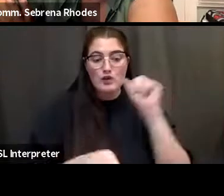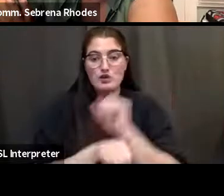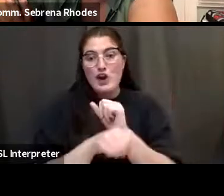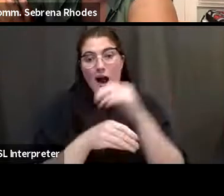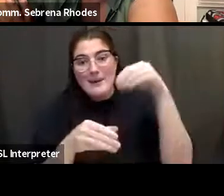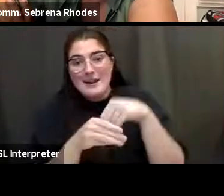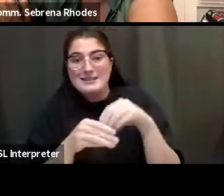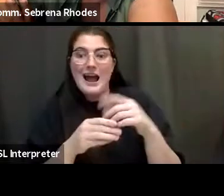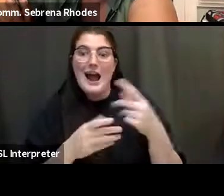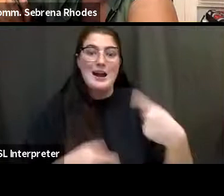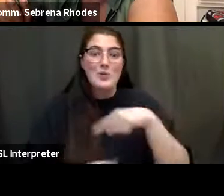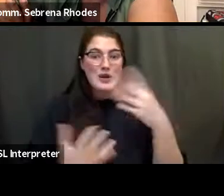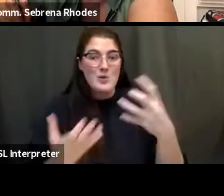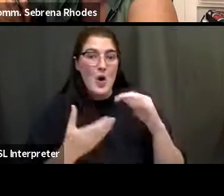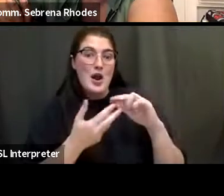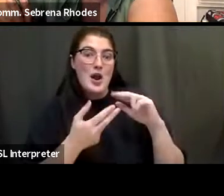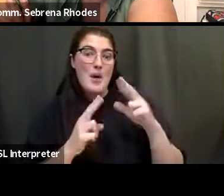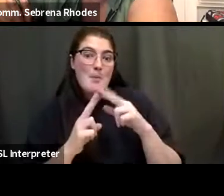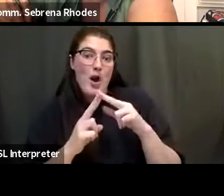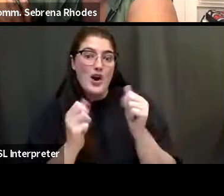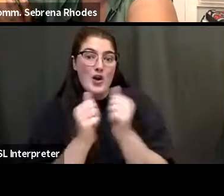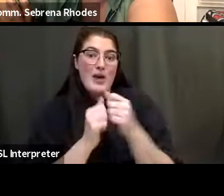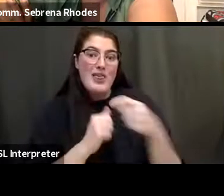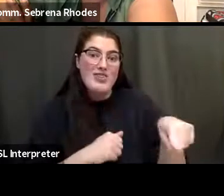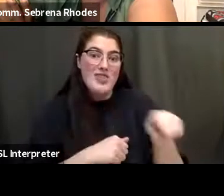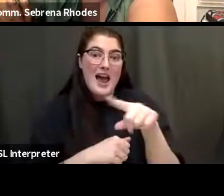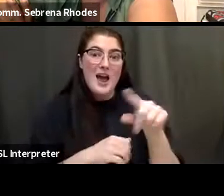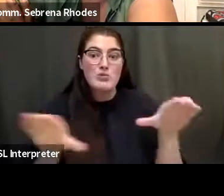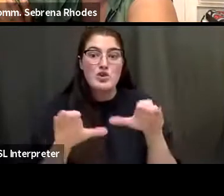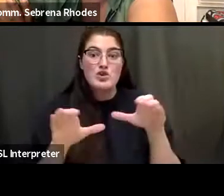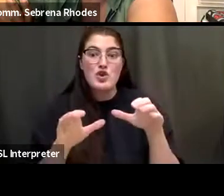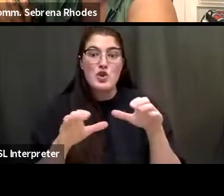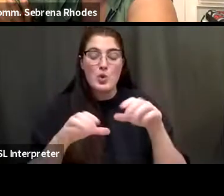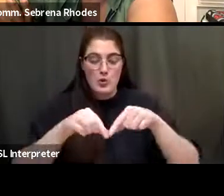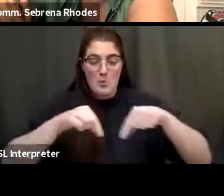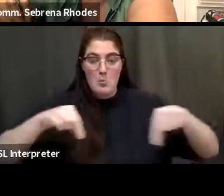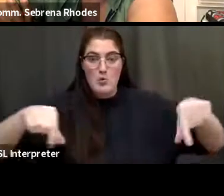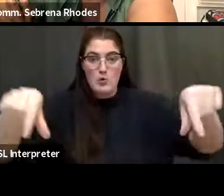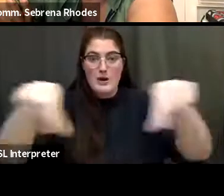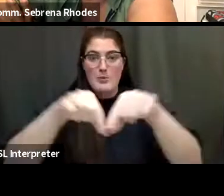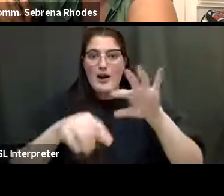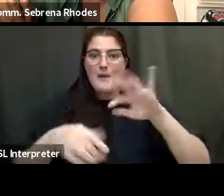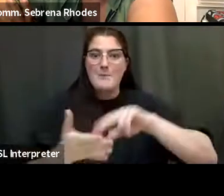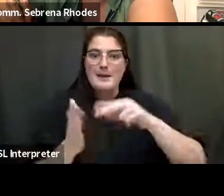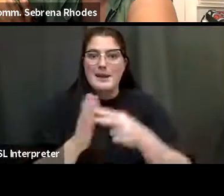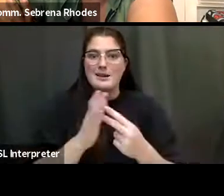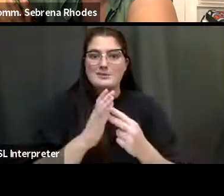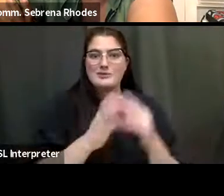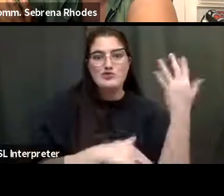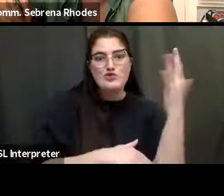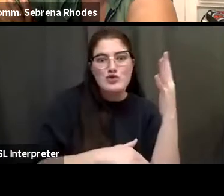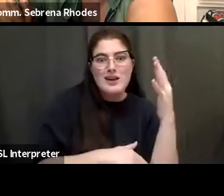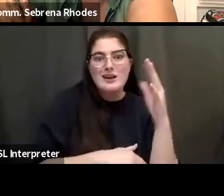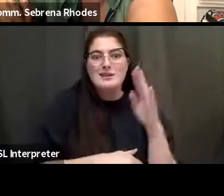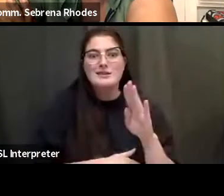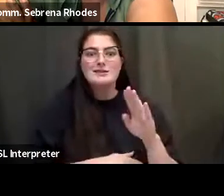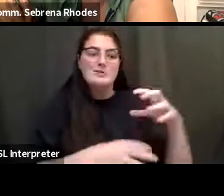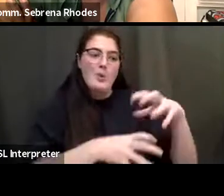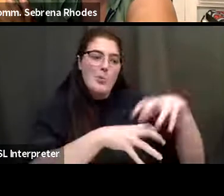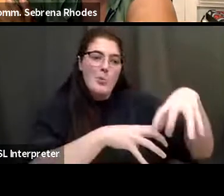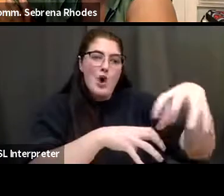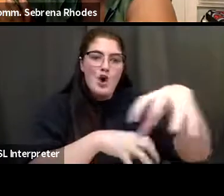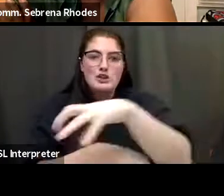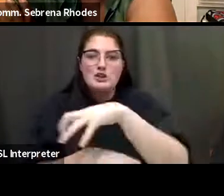with them to do the perimeter. That means the bushes, the trees, we've gone out, we look by